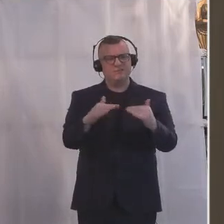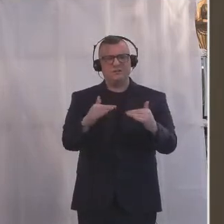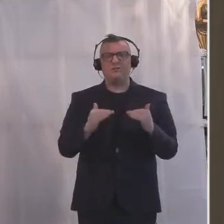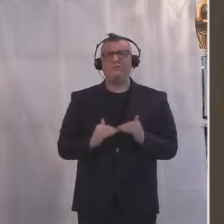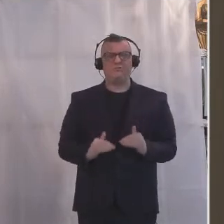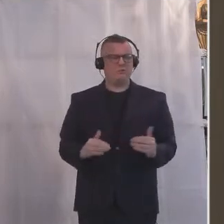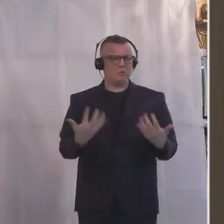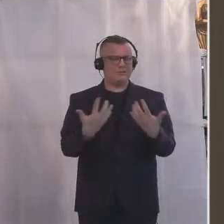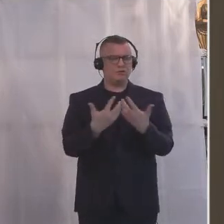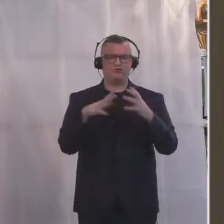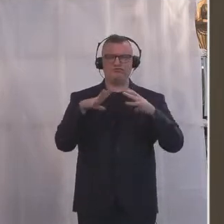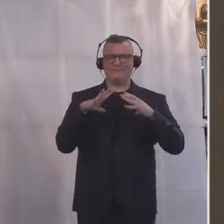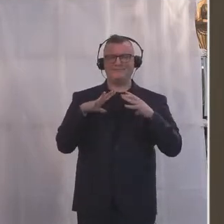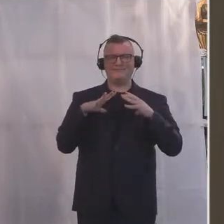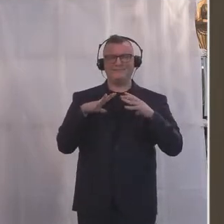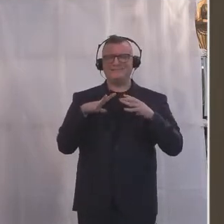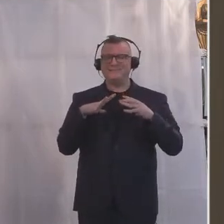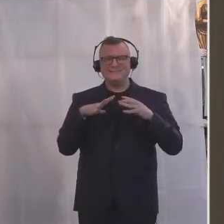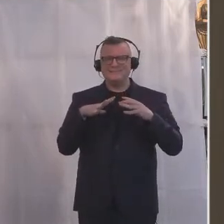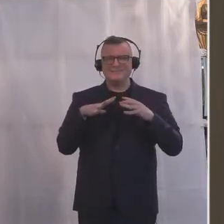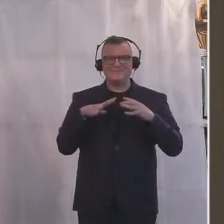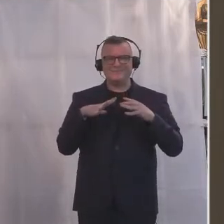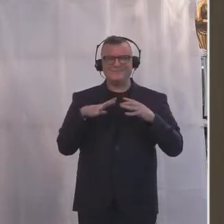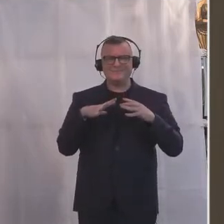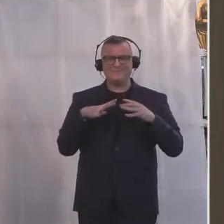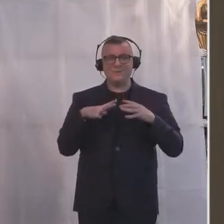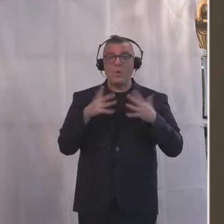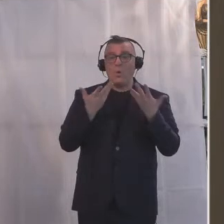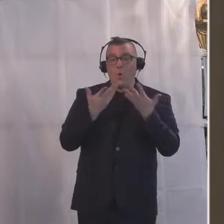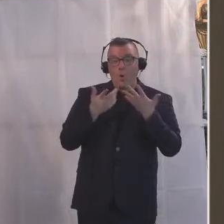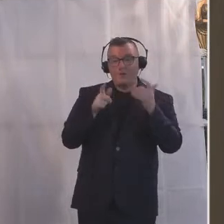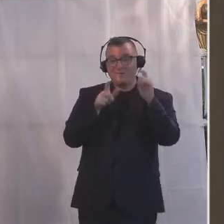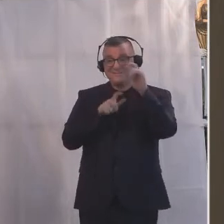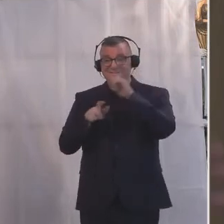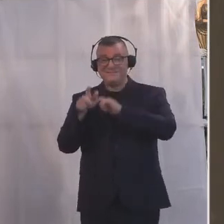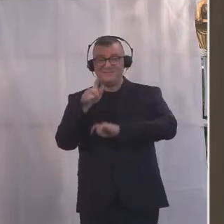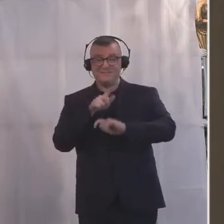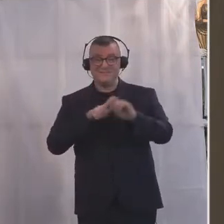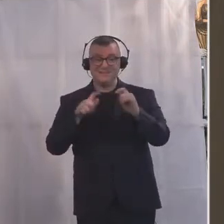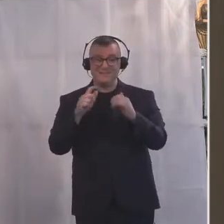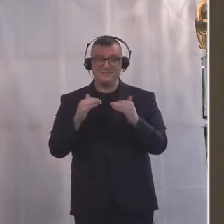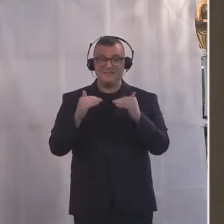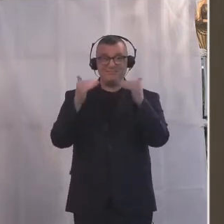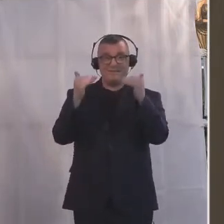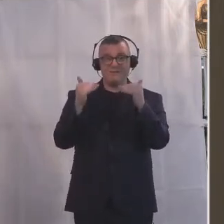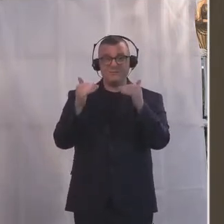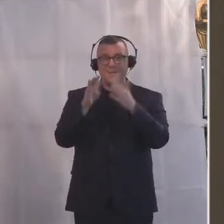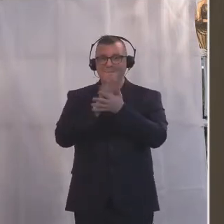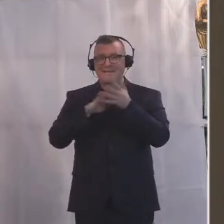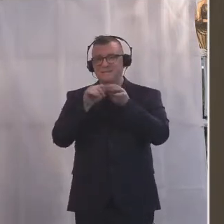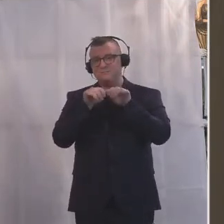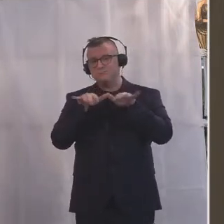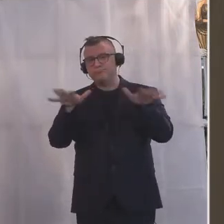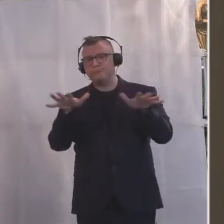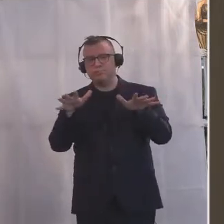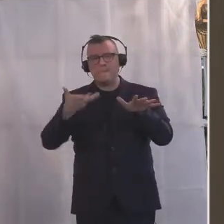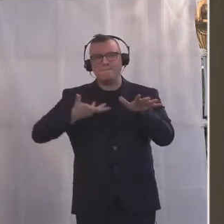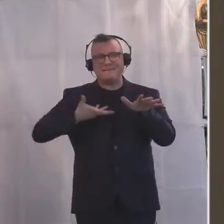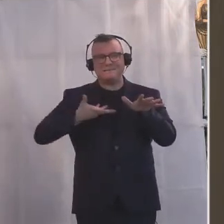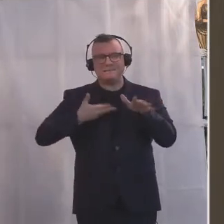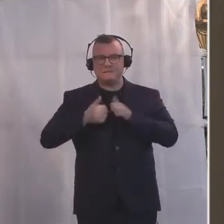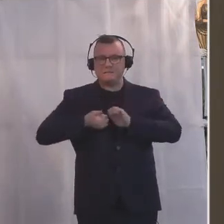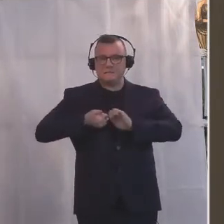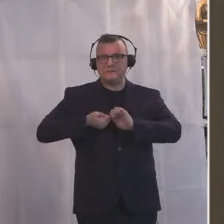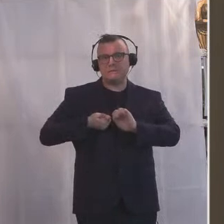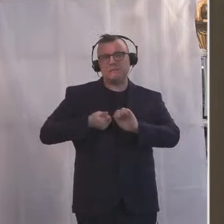readiness levels, pretty much almost science levels where things are about to go into commercialization, all the